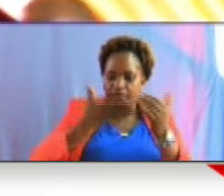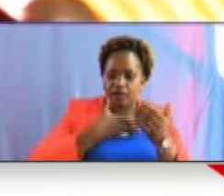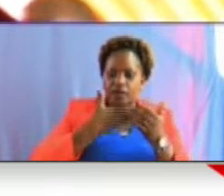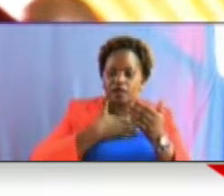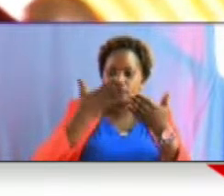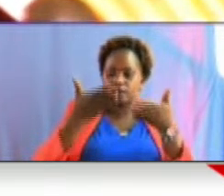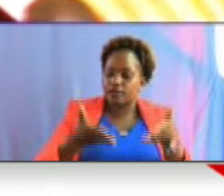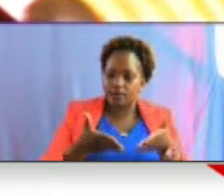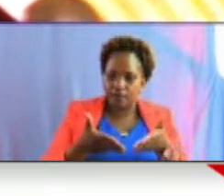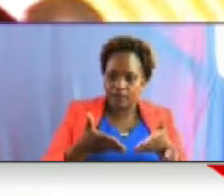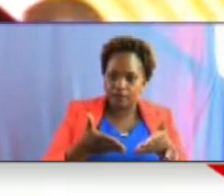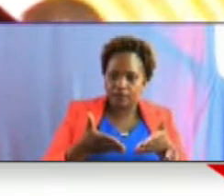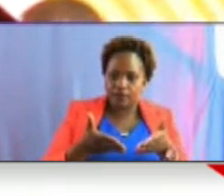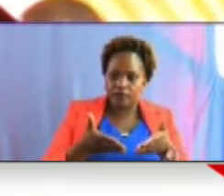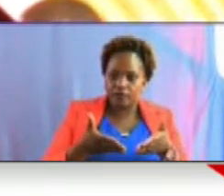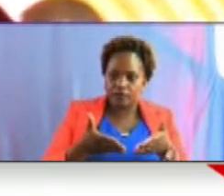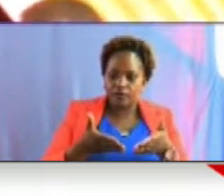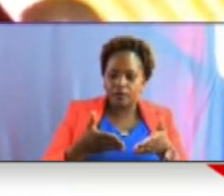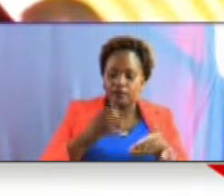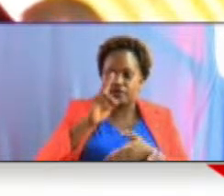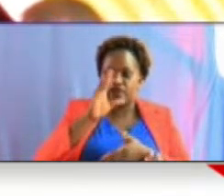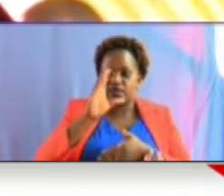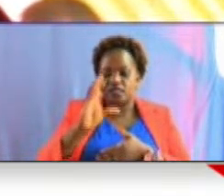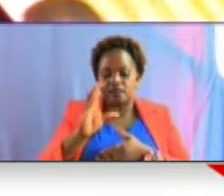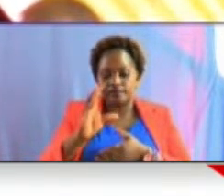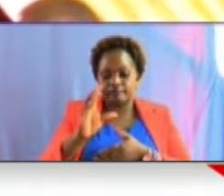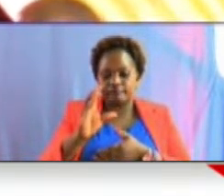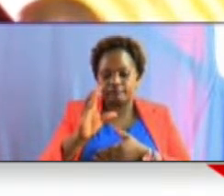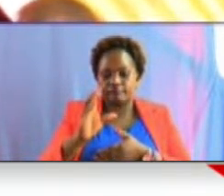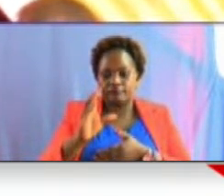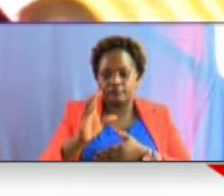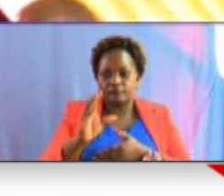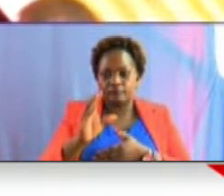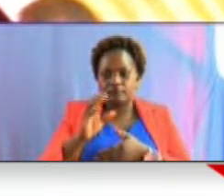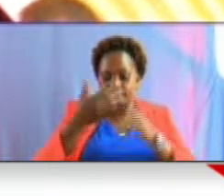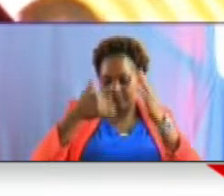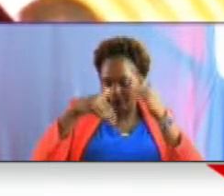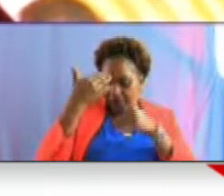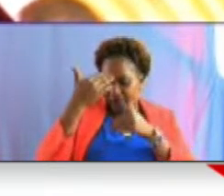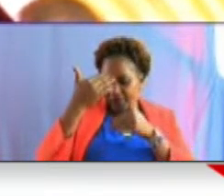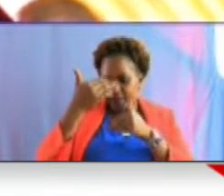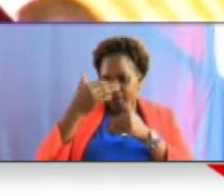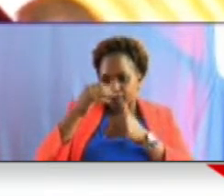present, Vice Chancellor, Professor Dixon Enrique,